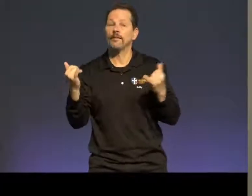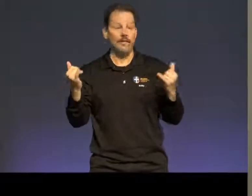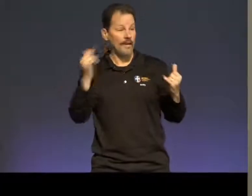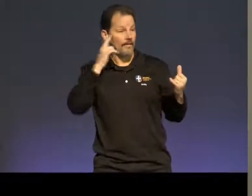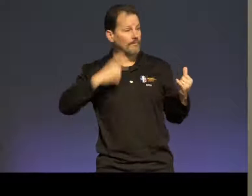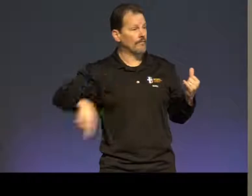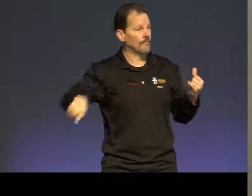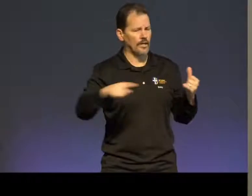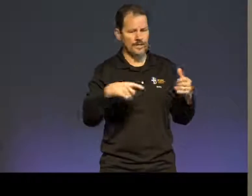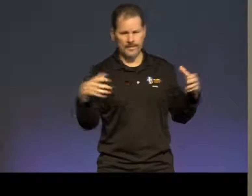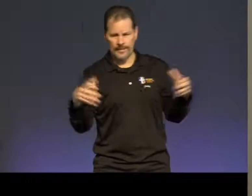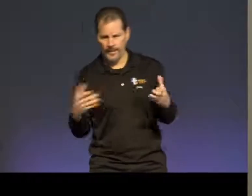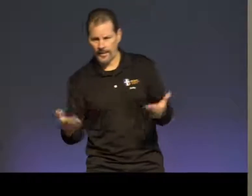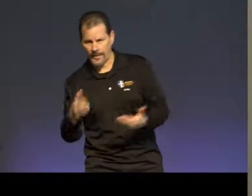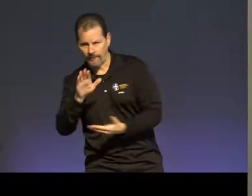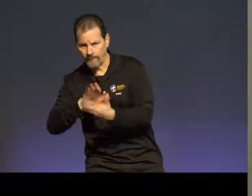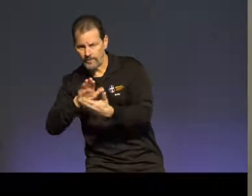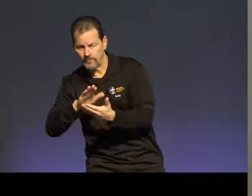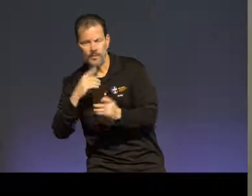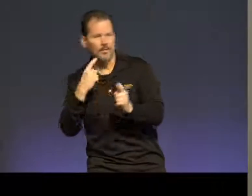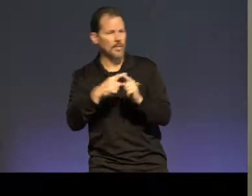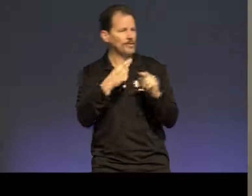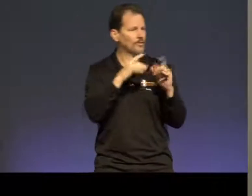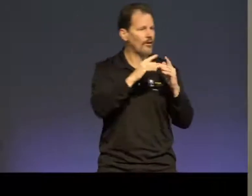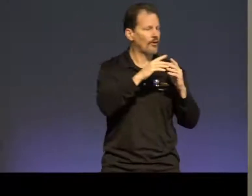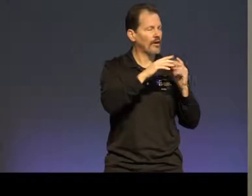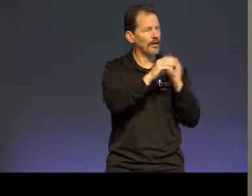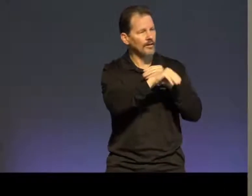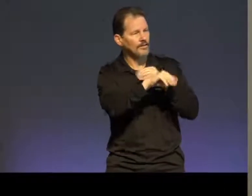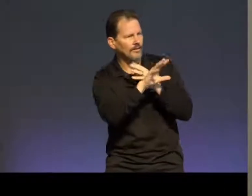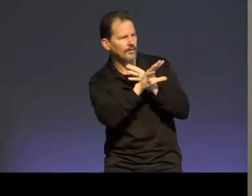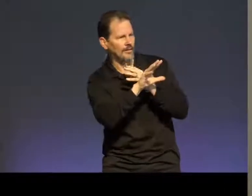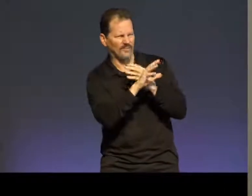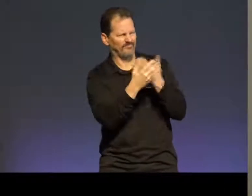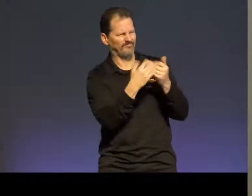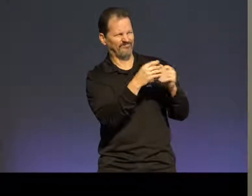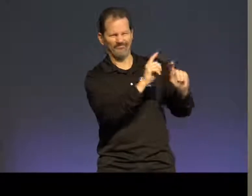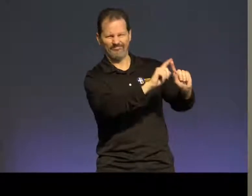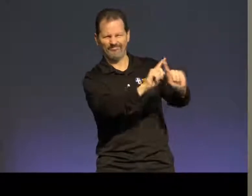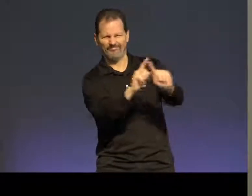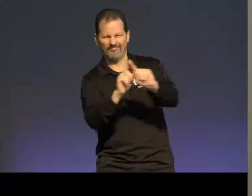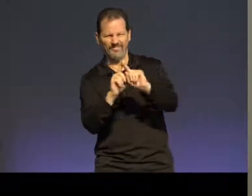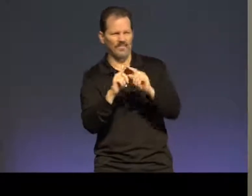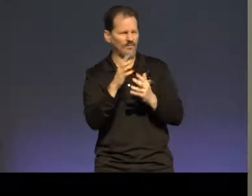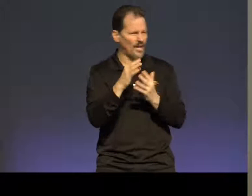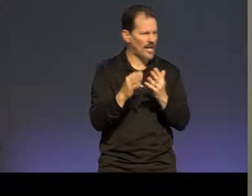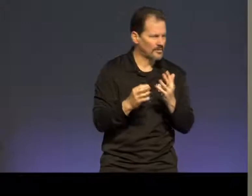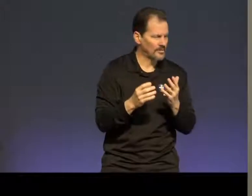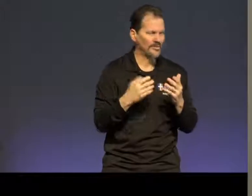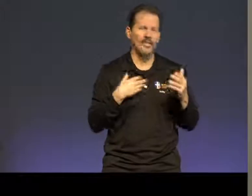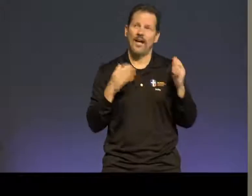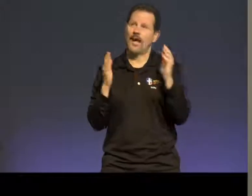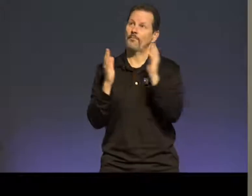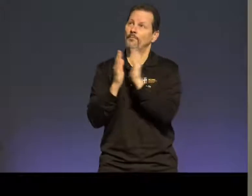and online and in every format that you've allowed us to have, we pray that your word might go forth,